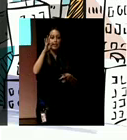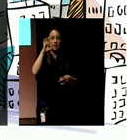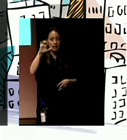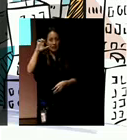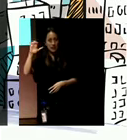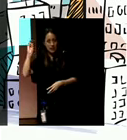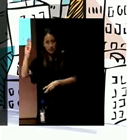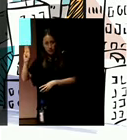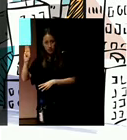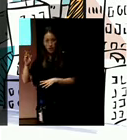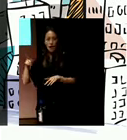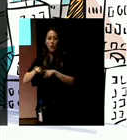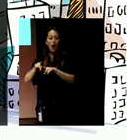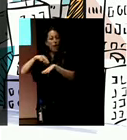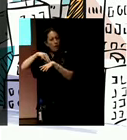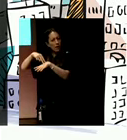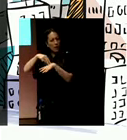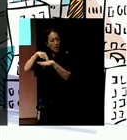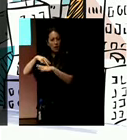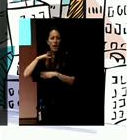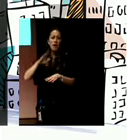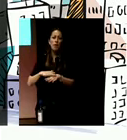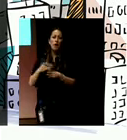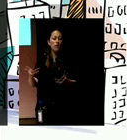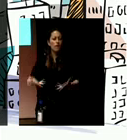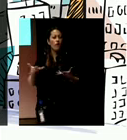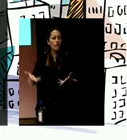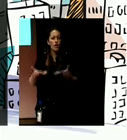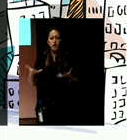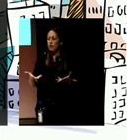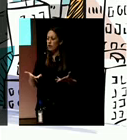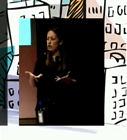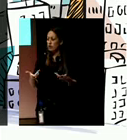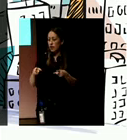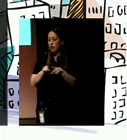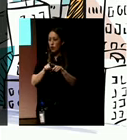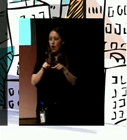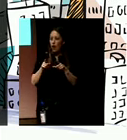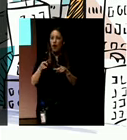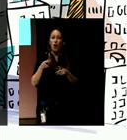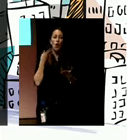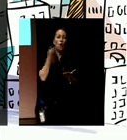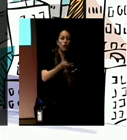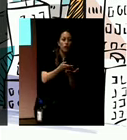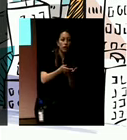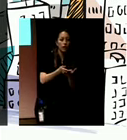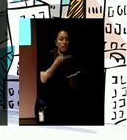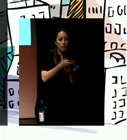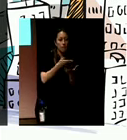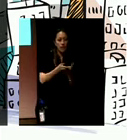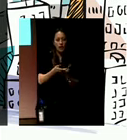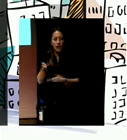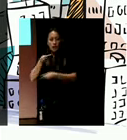STEP platform. It is a platform to promote the exchange